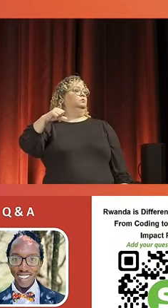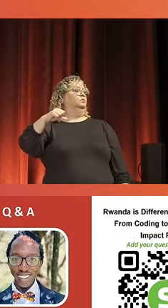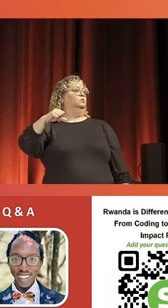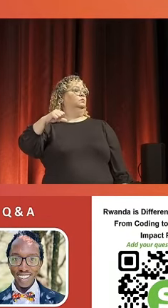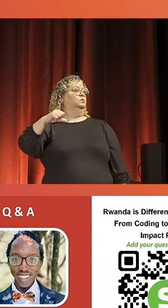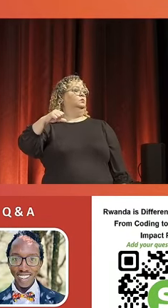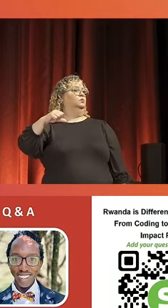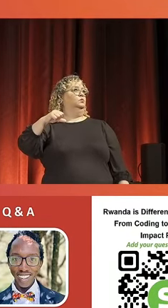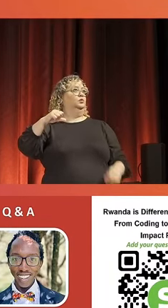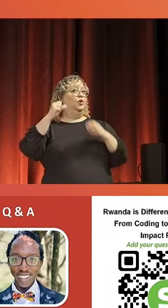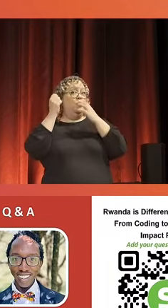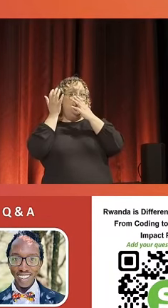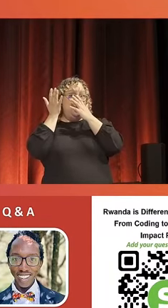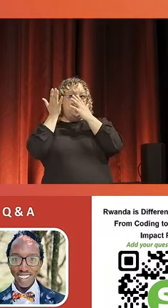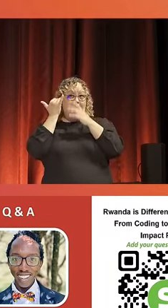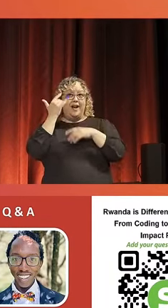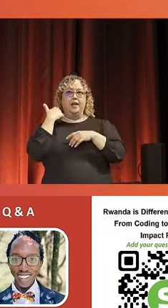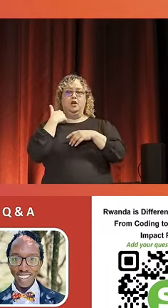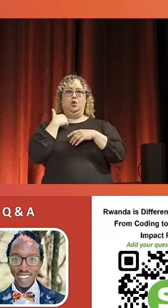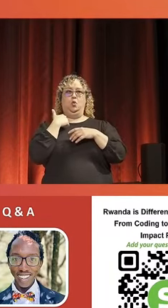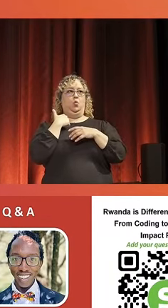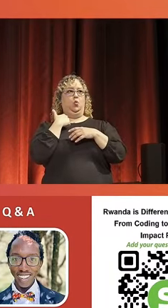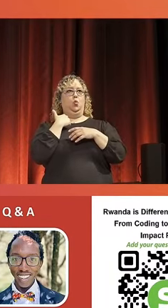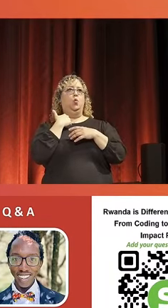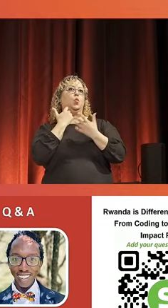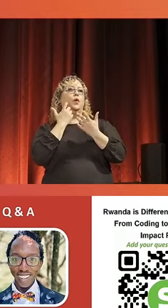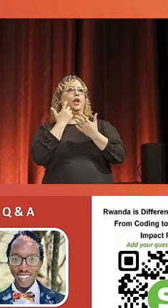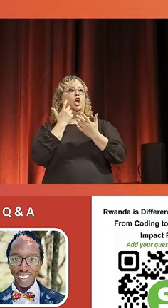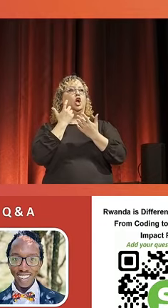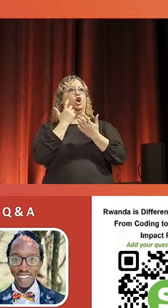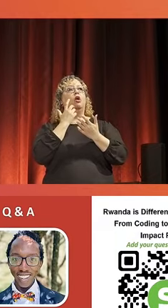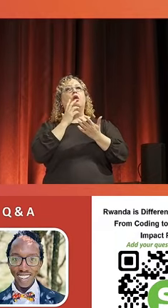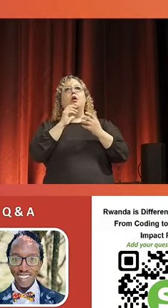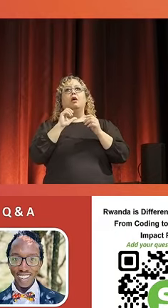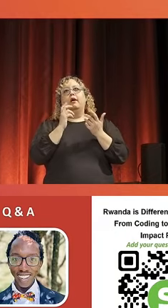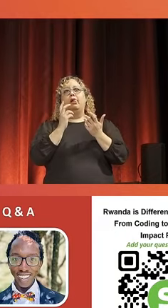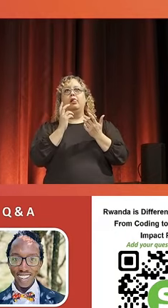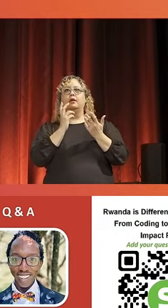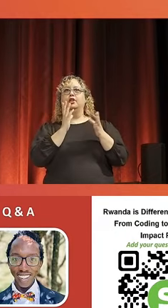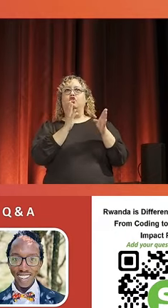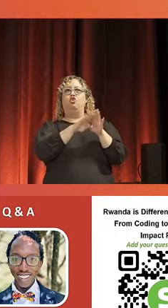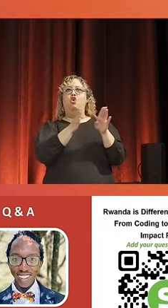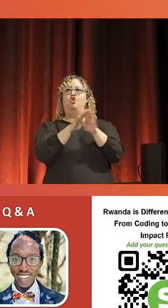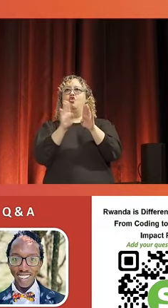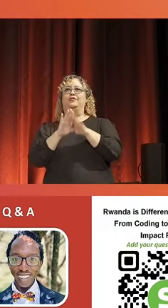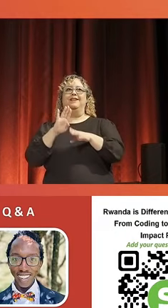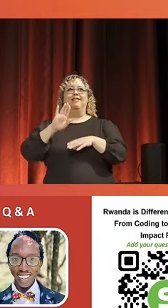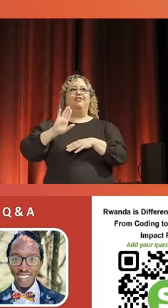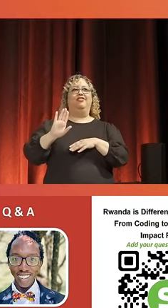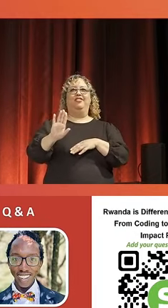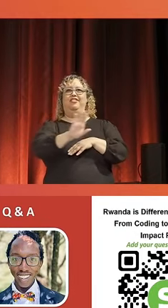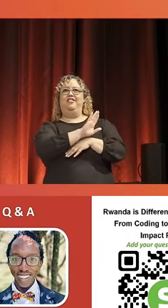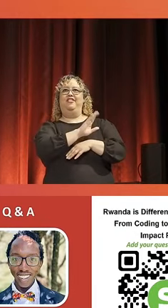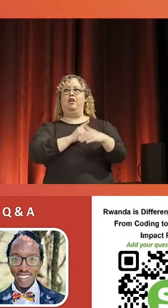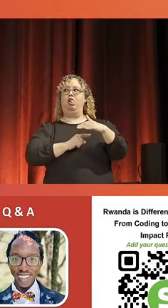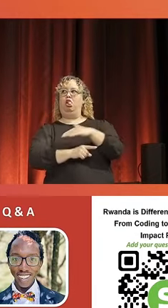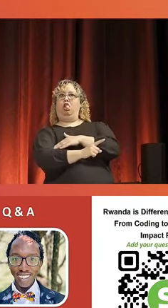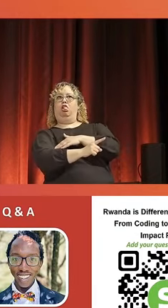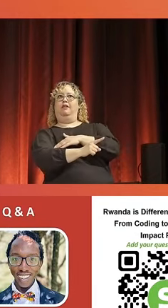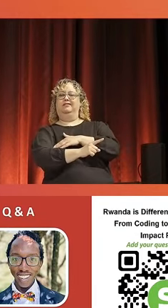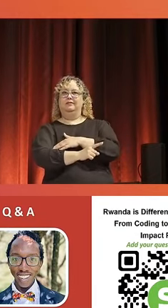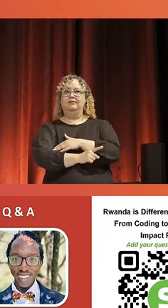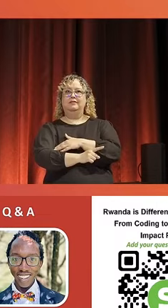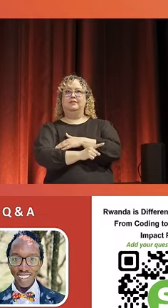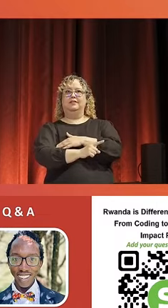closing out their loopholes. And I think at the beginning, there's always that resistance, but with enough time